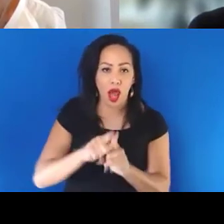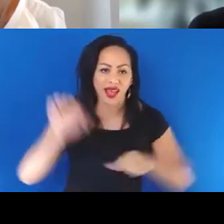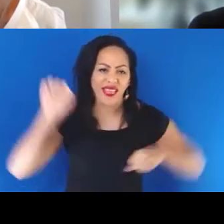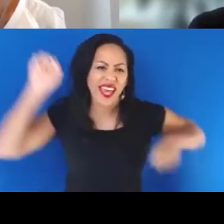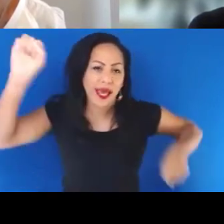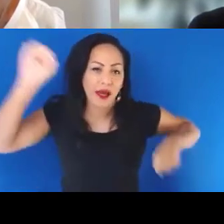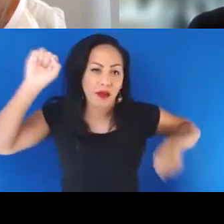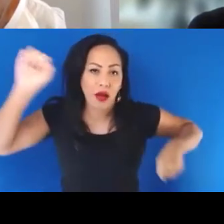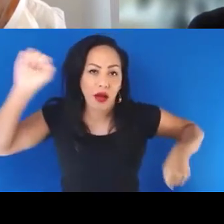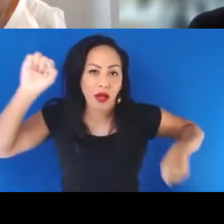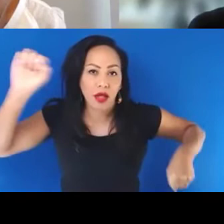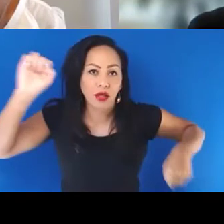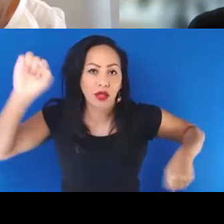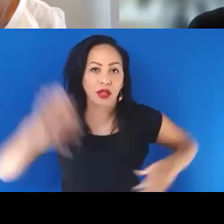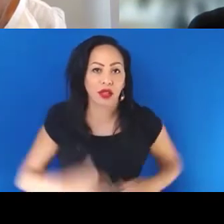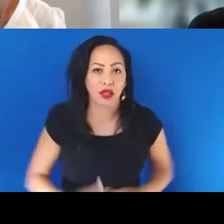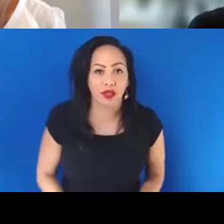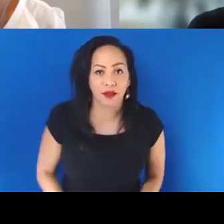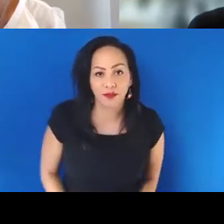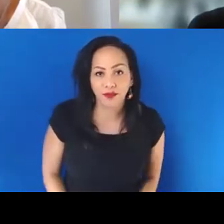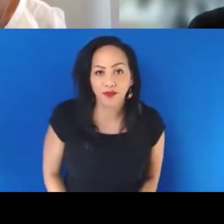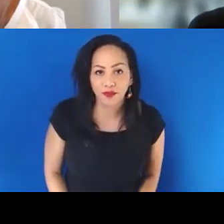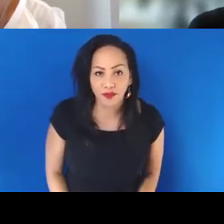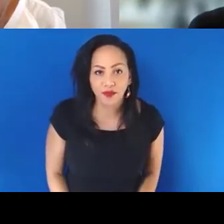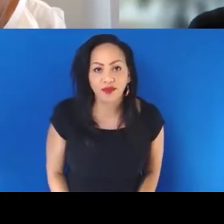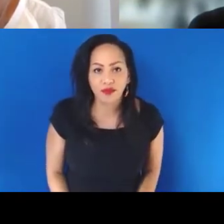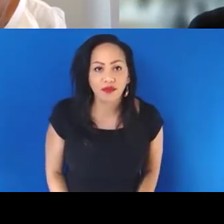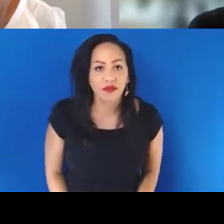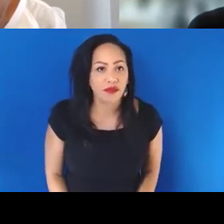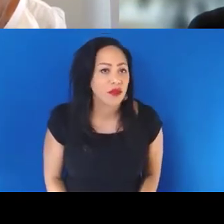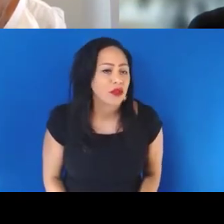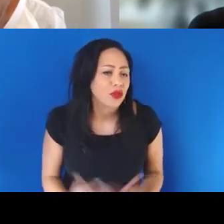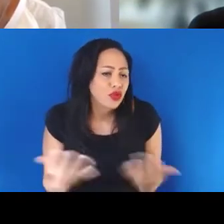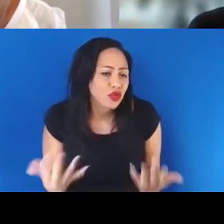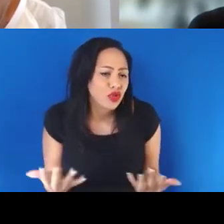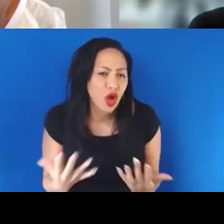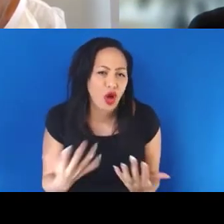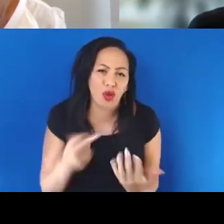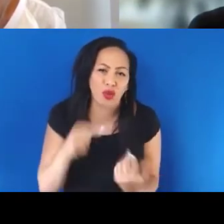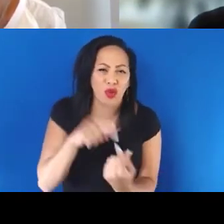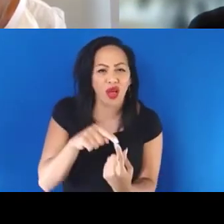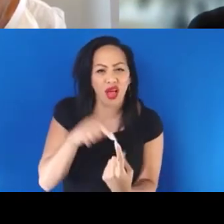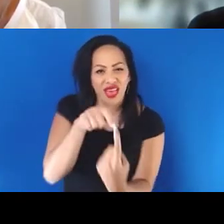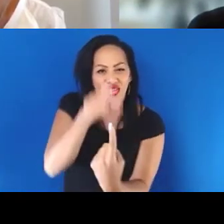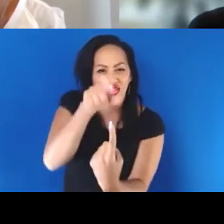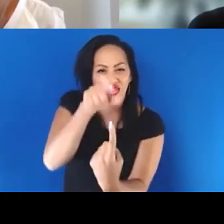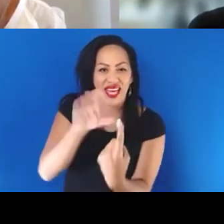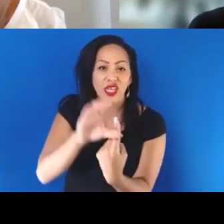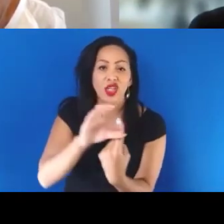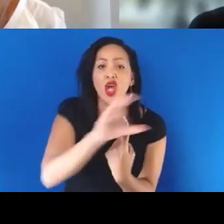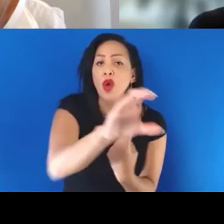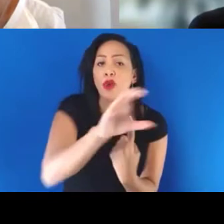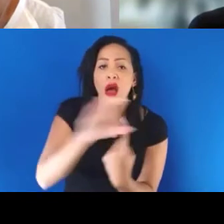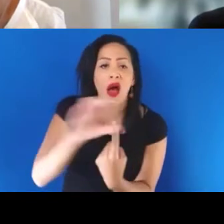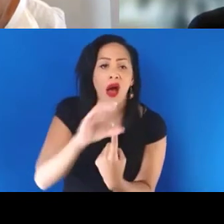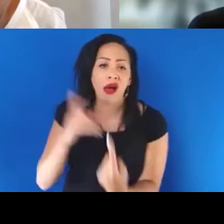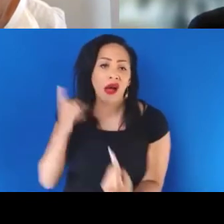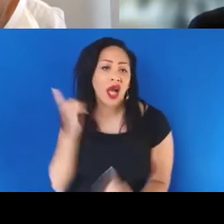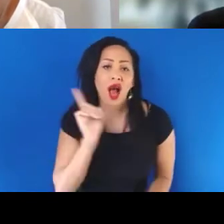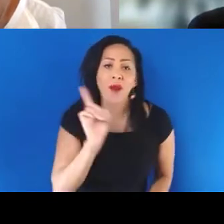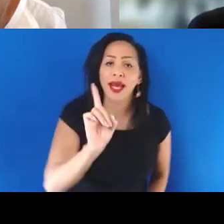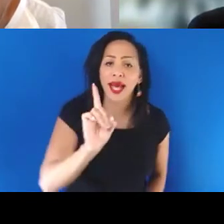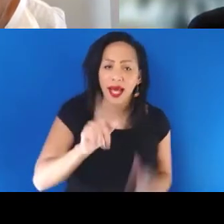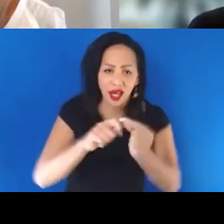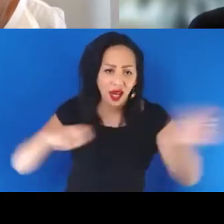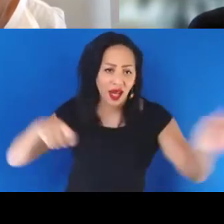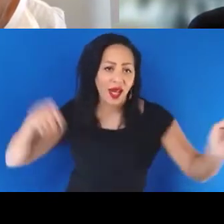them. You know, so there again, you see that the whole narrative of the donor having a magic wand and coming in and the